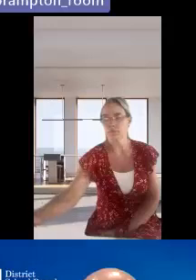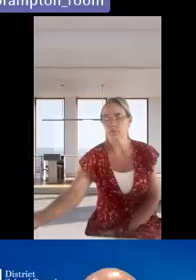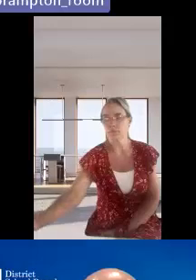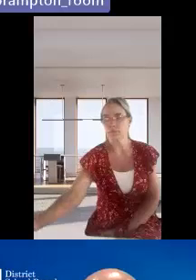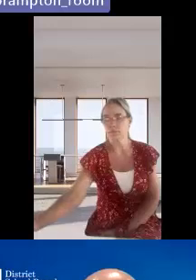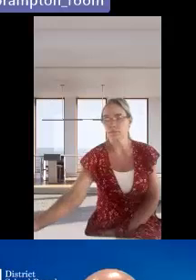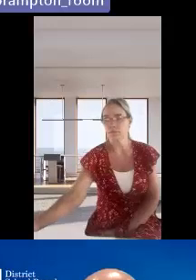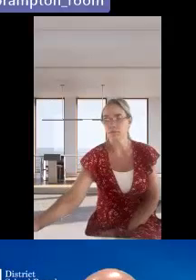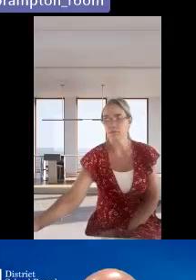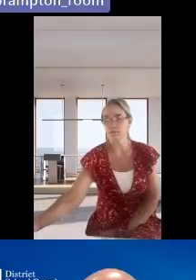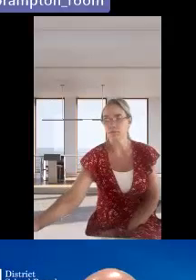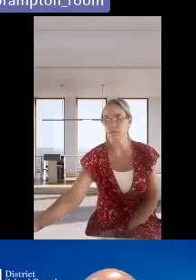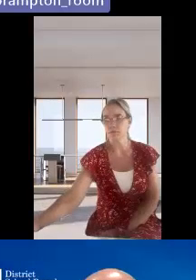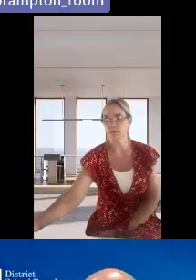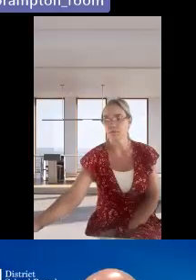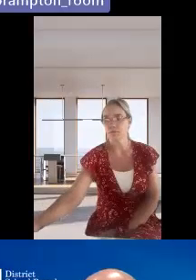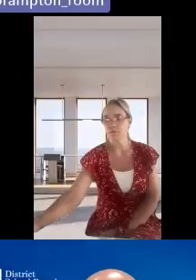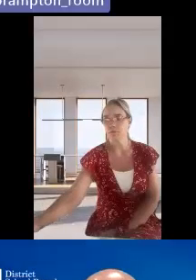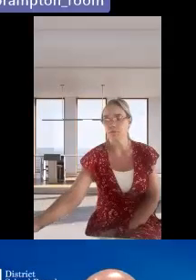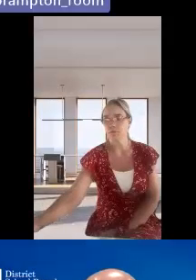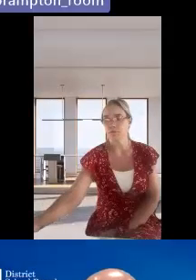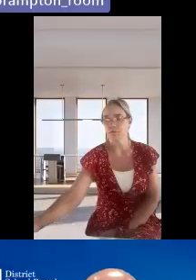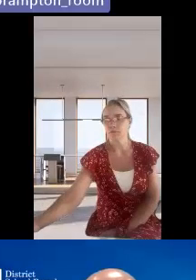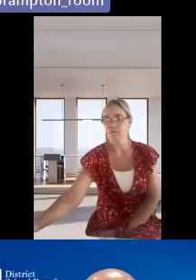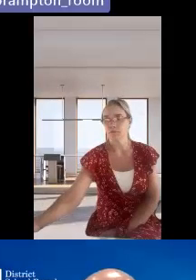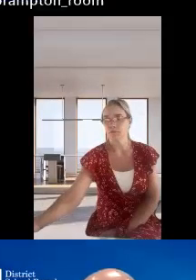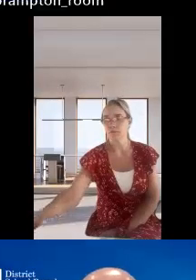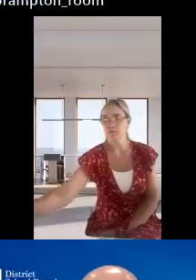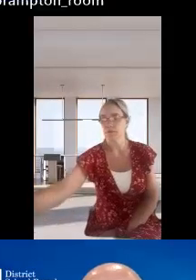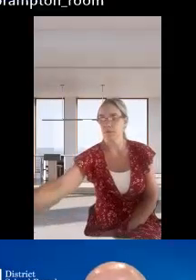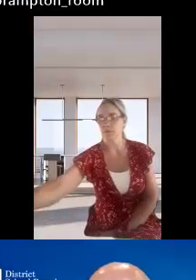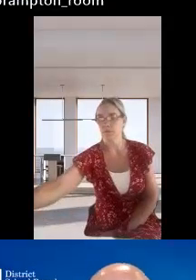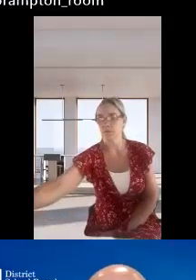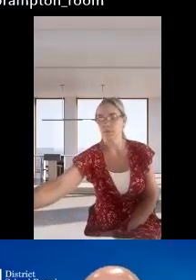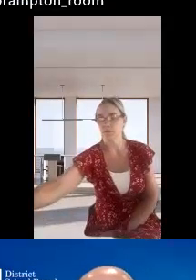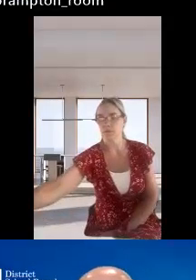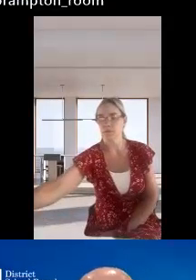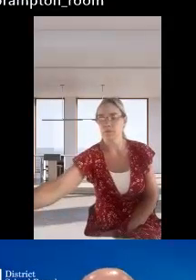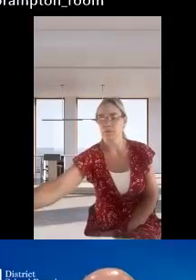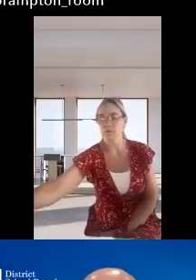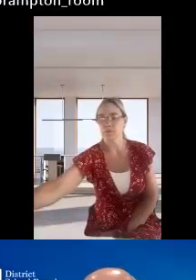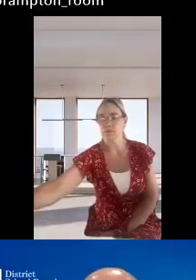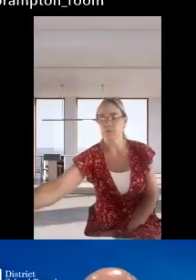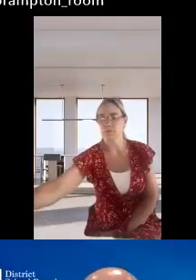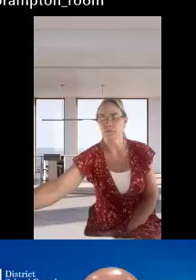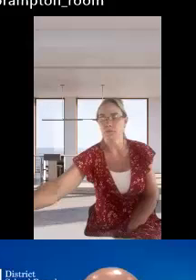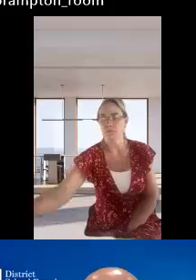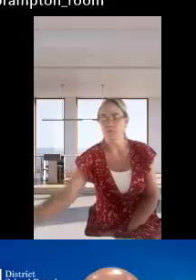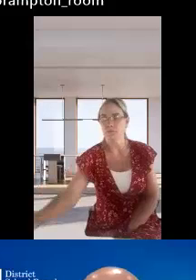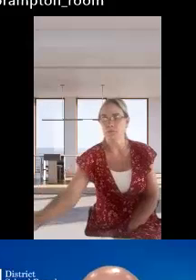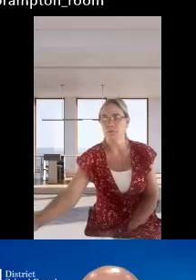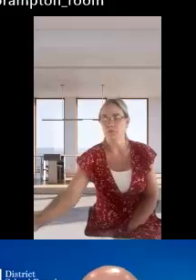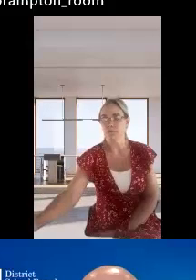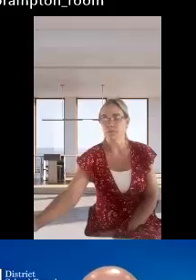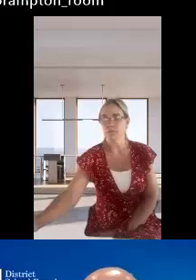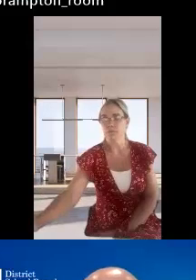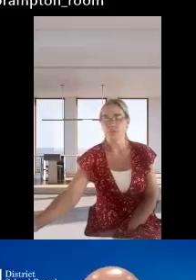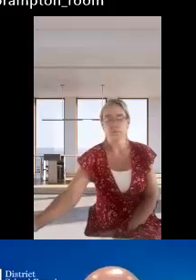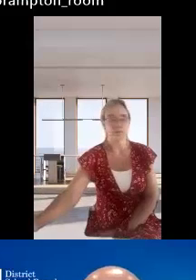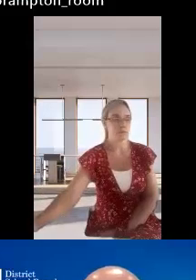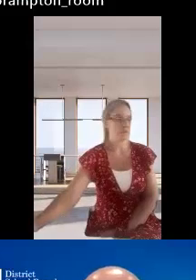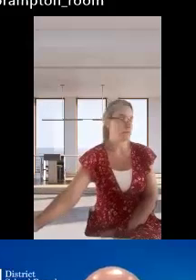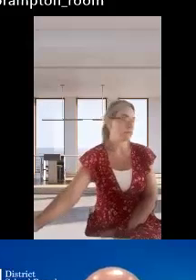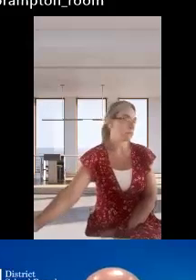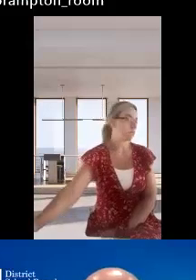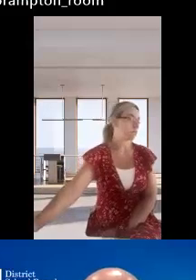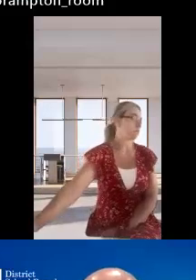item, 1088. Business case. That's 1088 is the digital document distribution, which distributes IEPs,